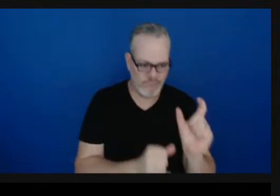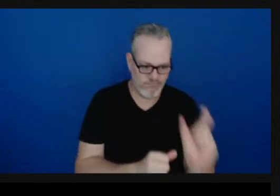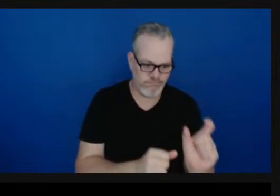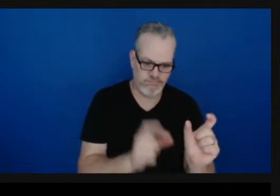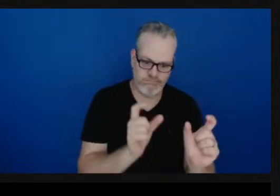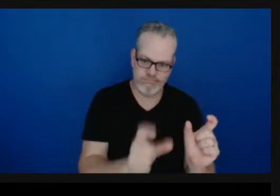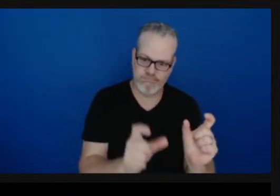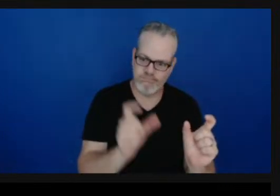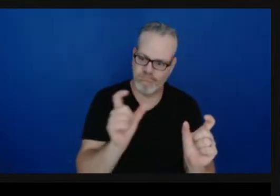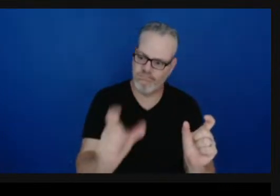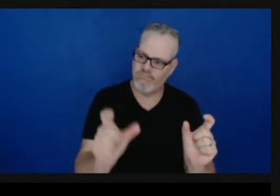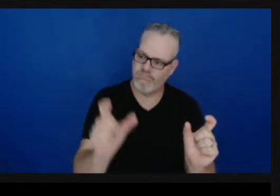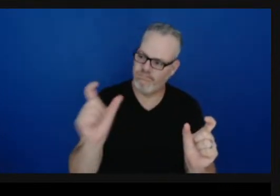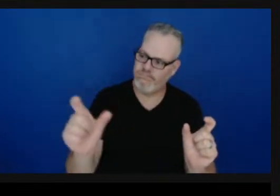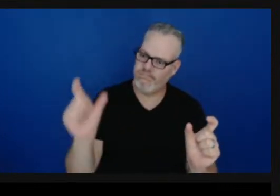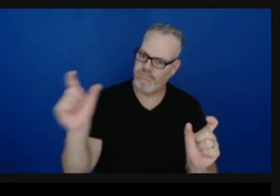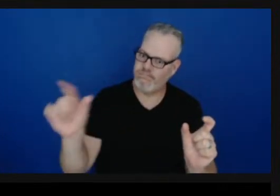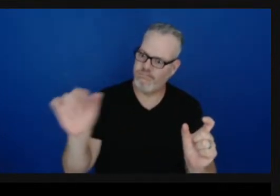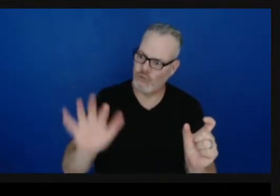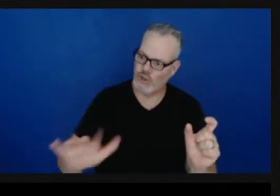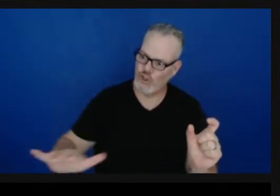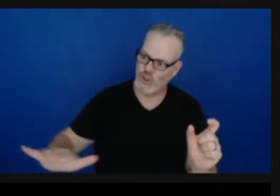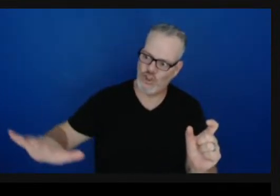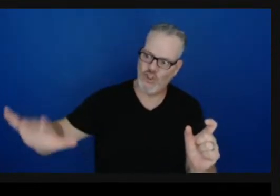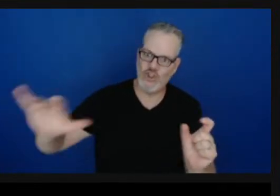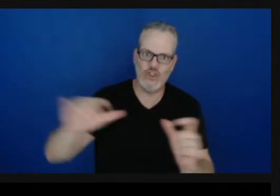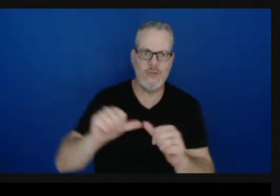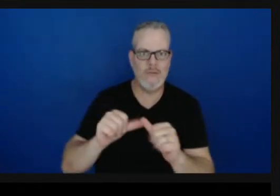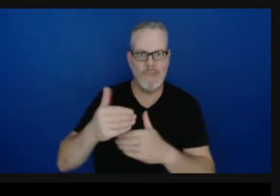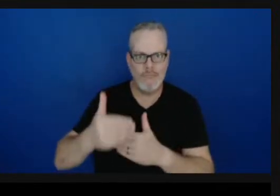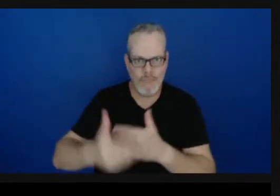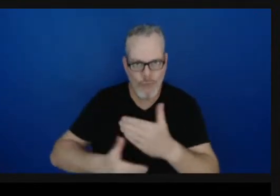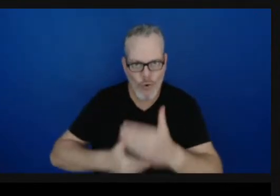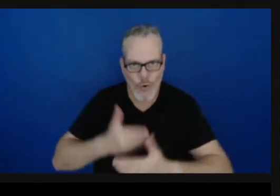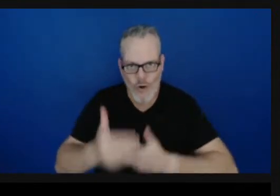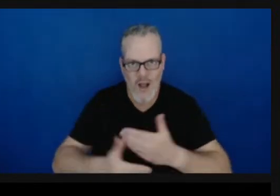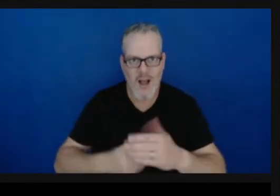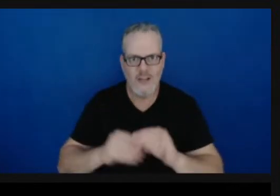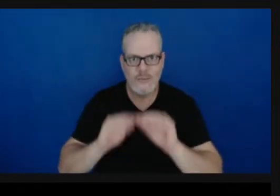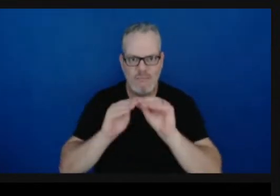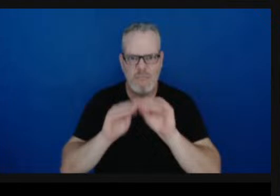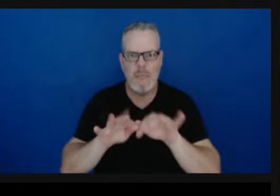the fissures moved and progressed and filled in and eventually filled the crater floor.